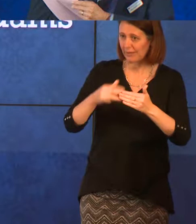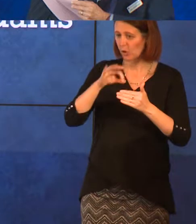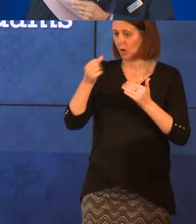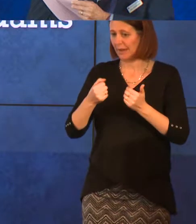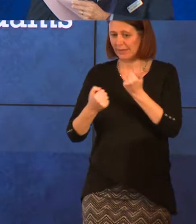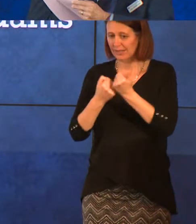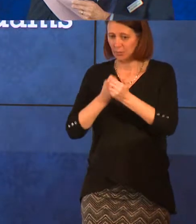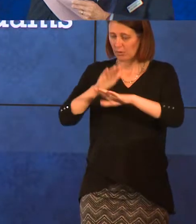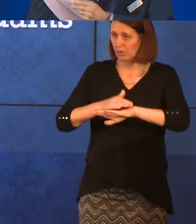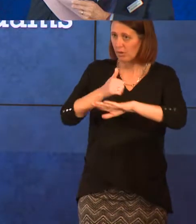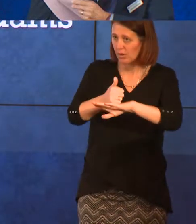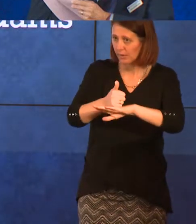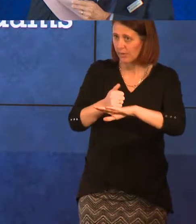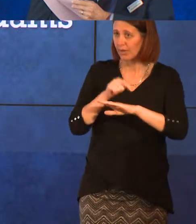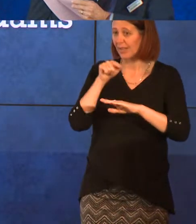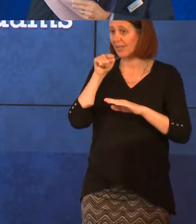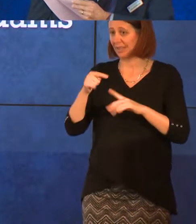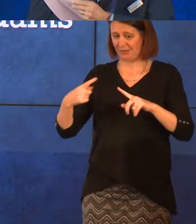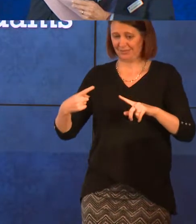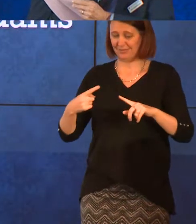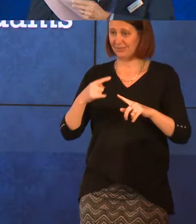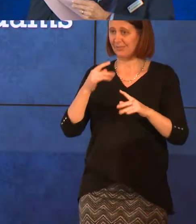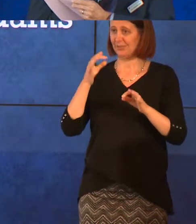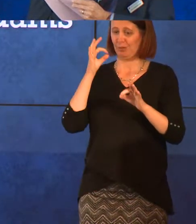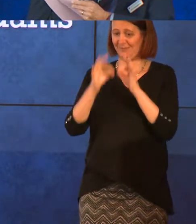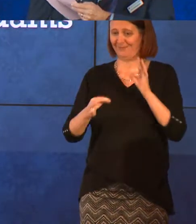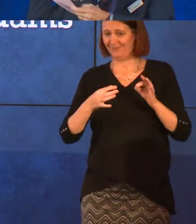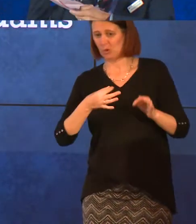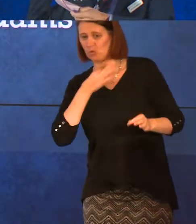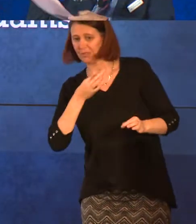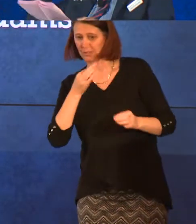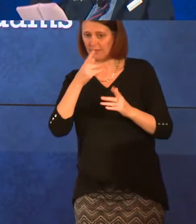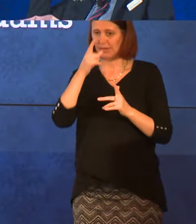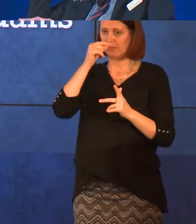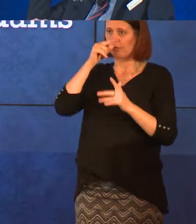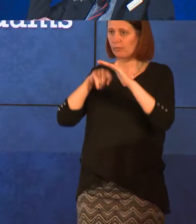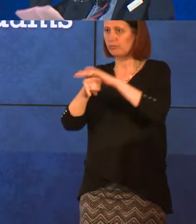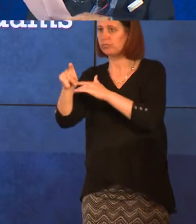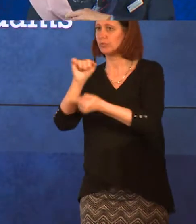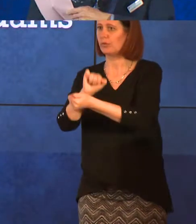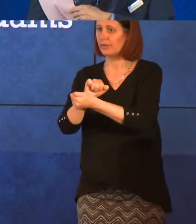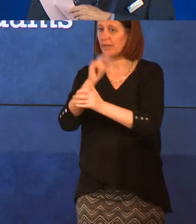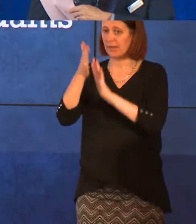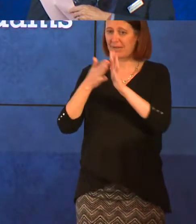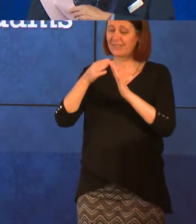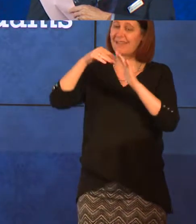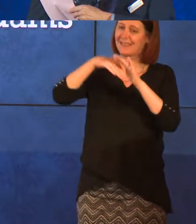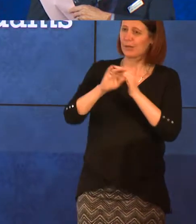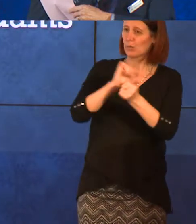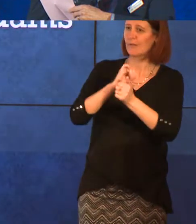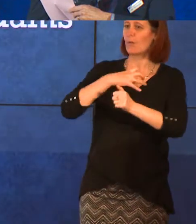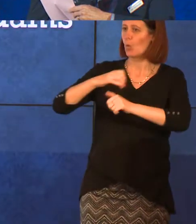supports in place, it is jeopardising their ability to exit, and it does mean that people are in prison longer than they should